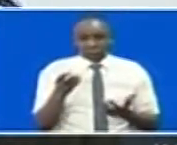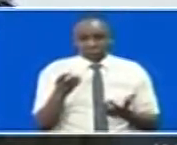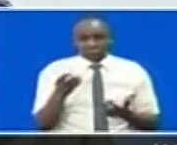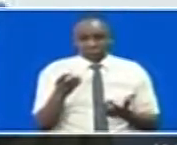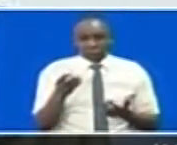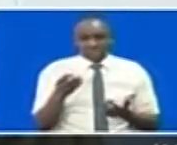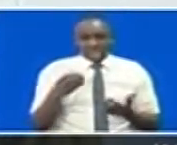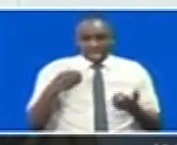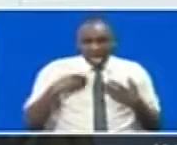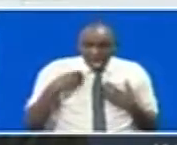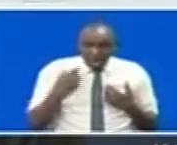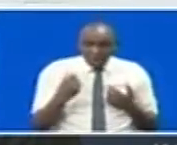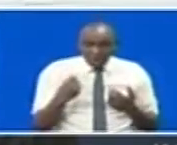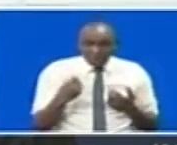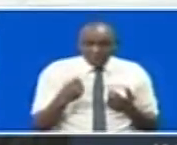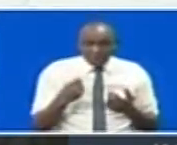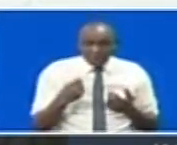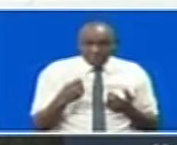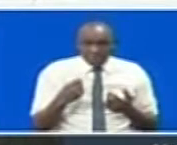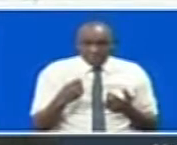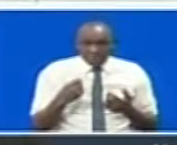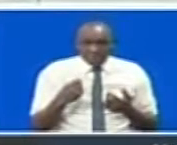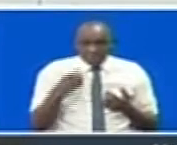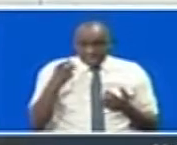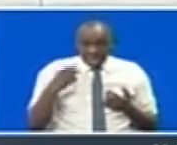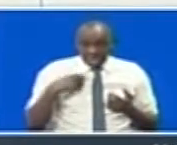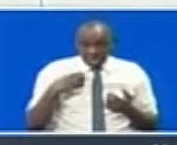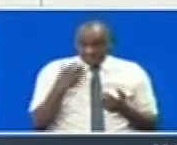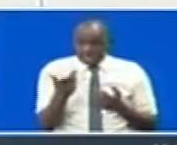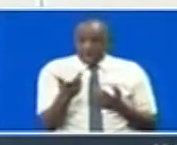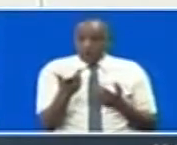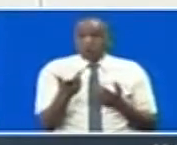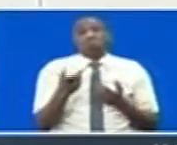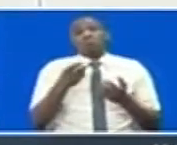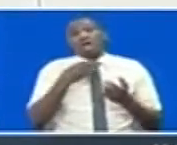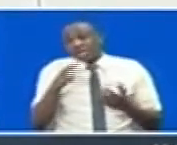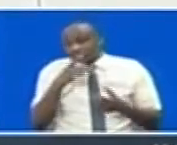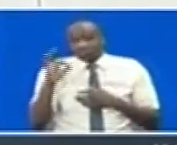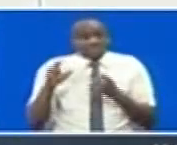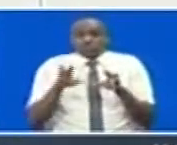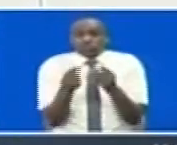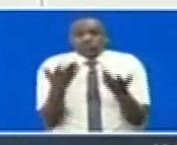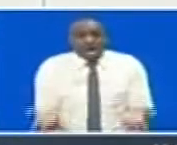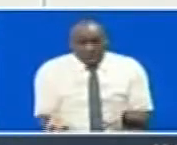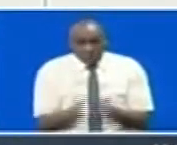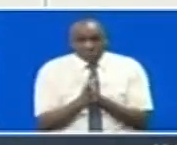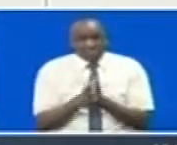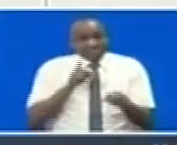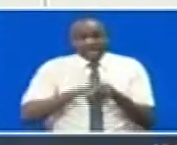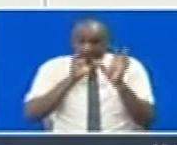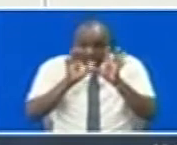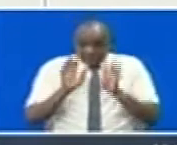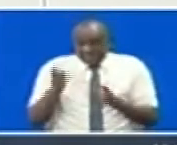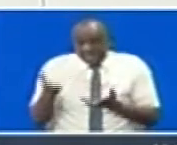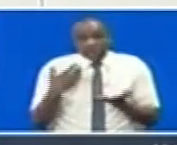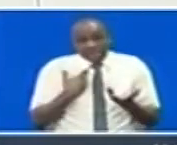how the fight against hate speech will carry on in the country with a number of these things, considering we're in the campaign season. What's